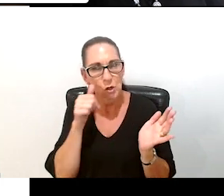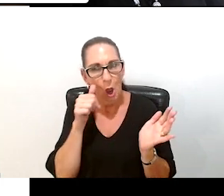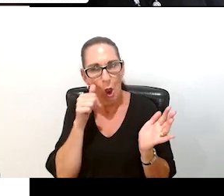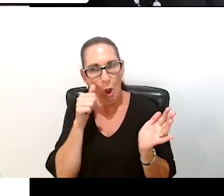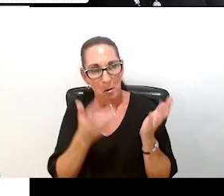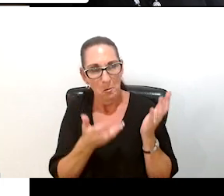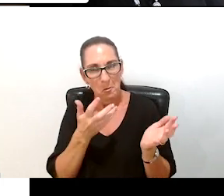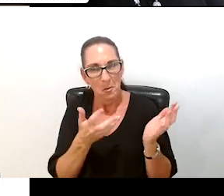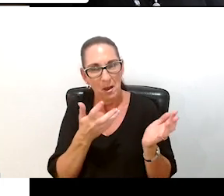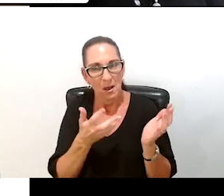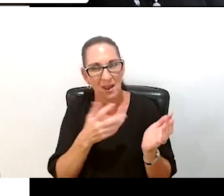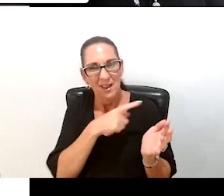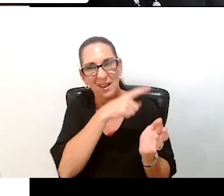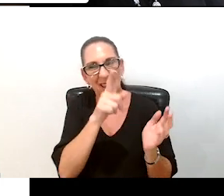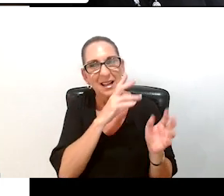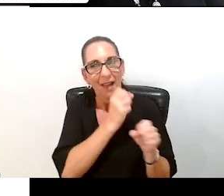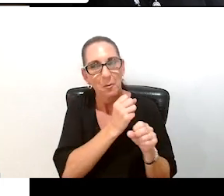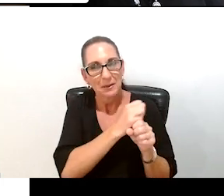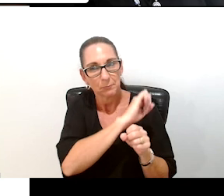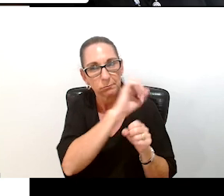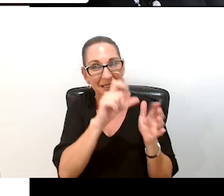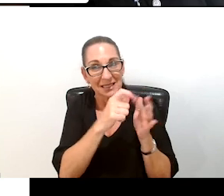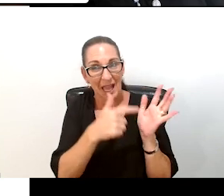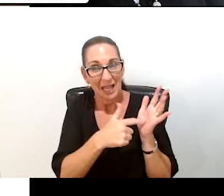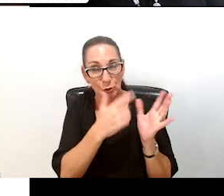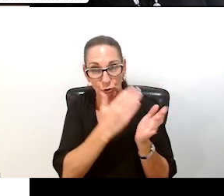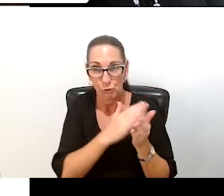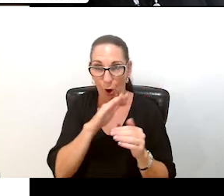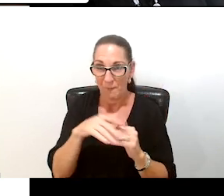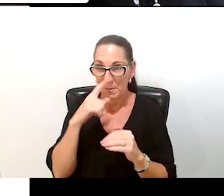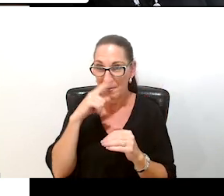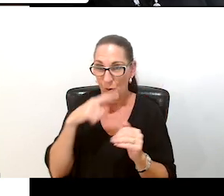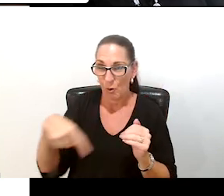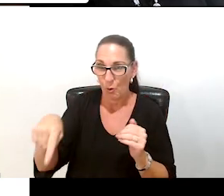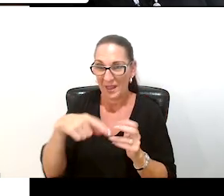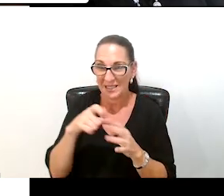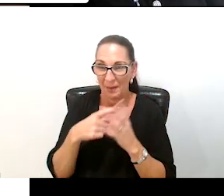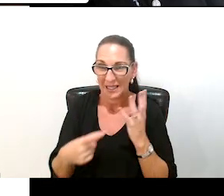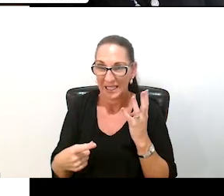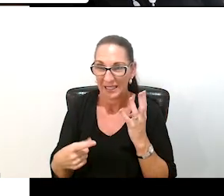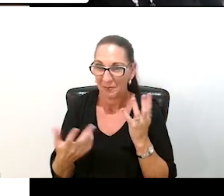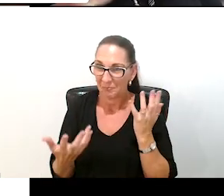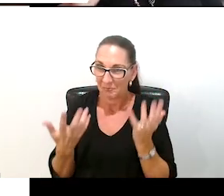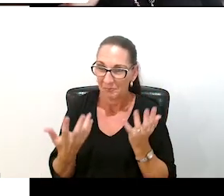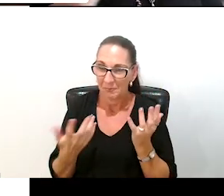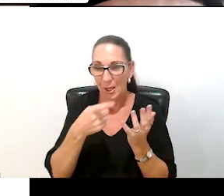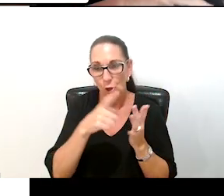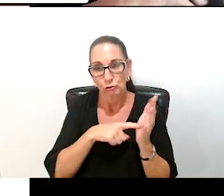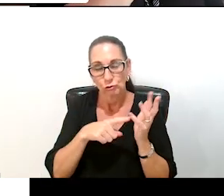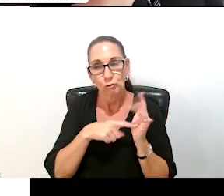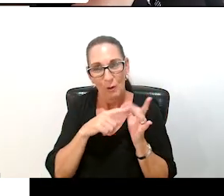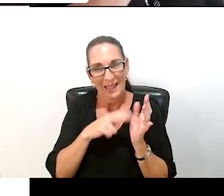the data that different parts of government has is about people with disability? So Julian just explained that before, about how